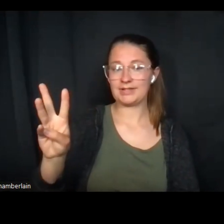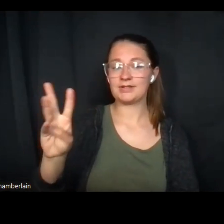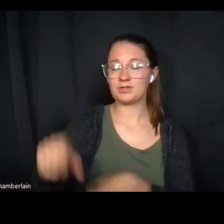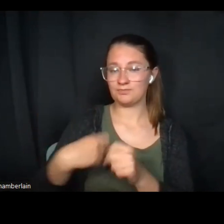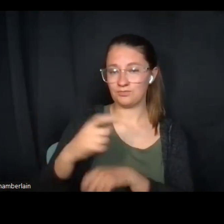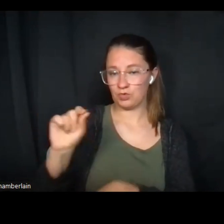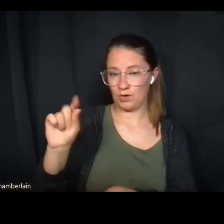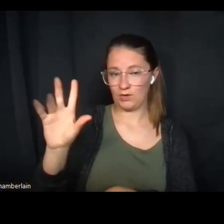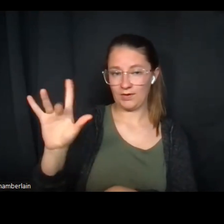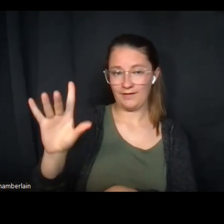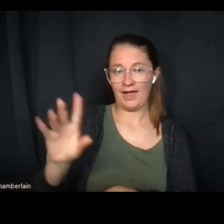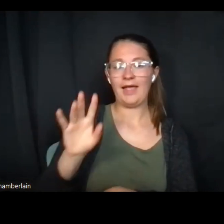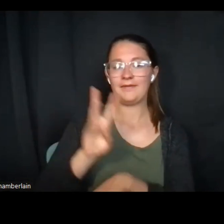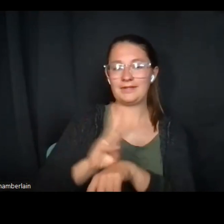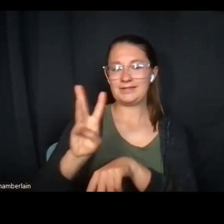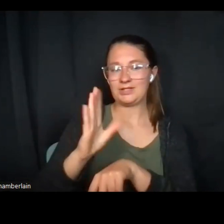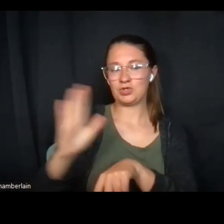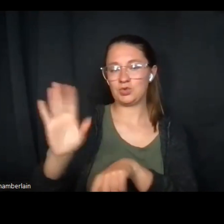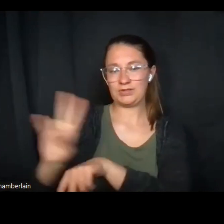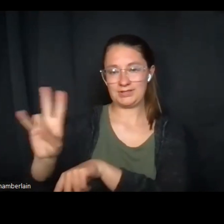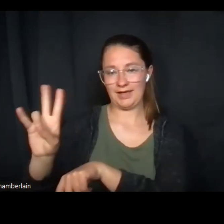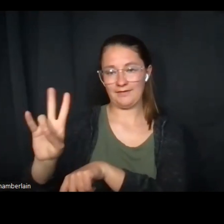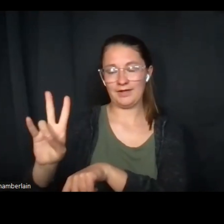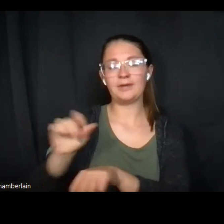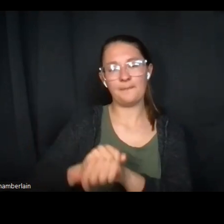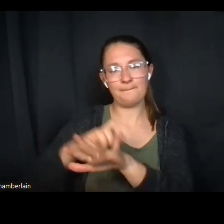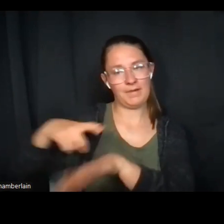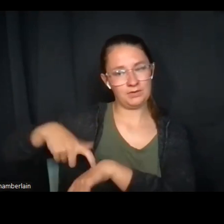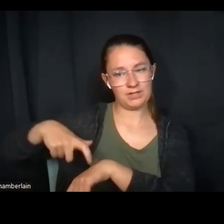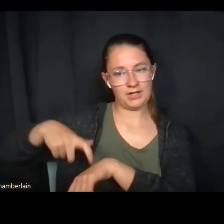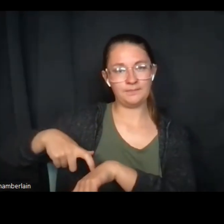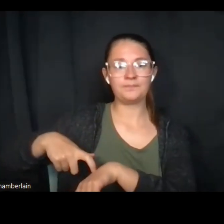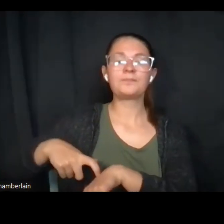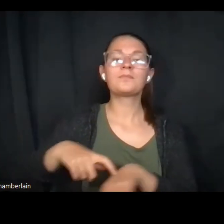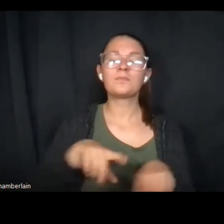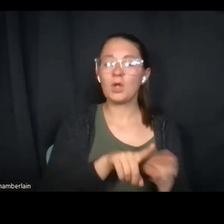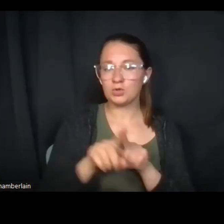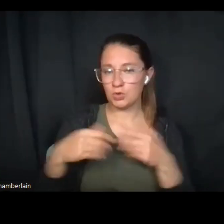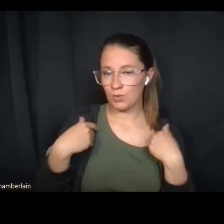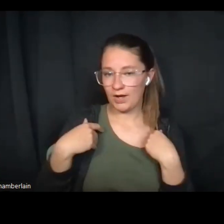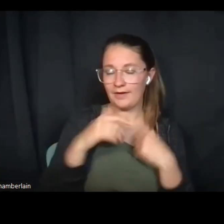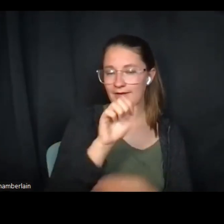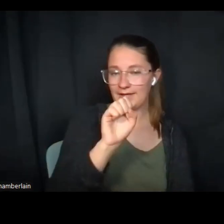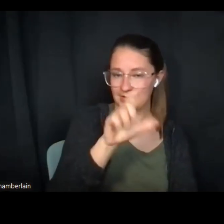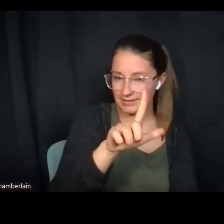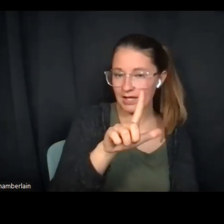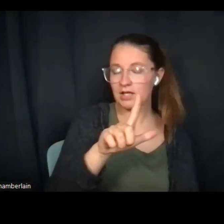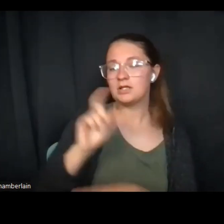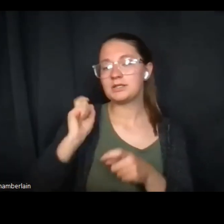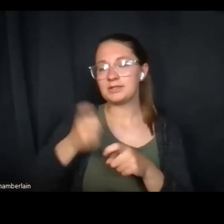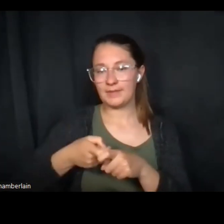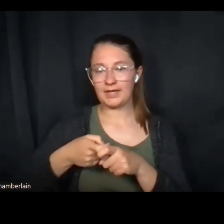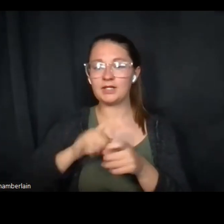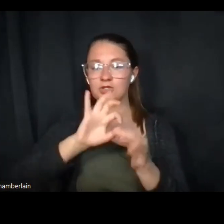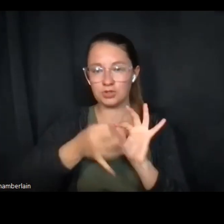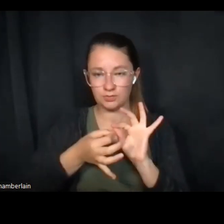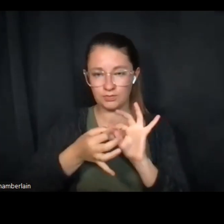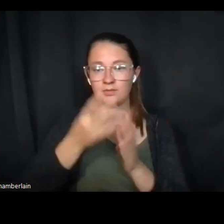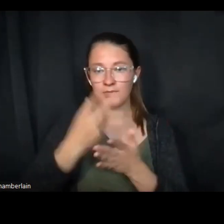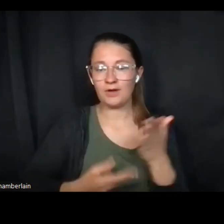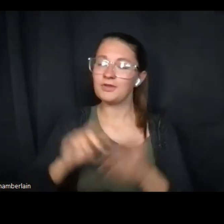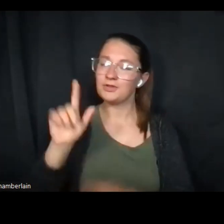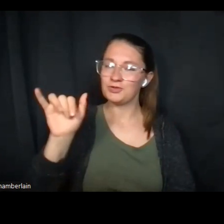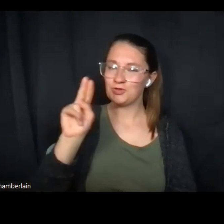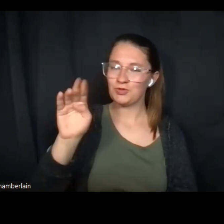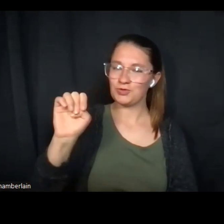Standard Time. As the same with this panel, ASL and Spanish interpretation are included. And also June 26th is my birthday,